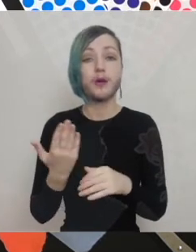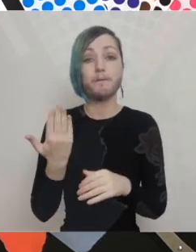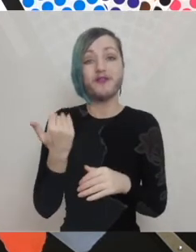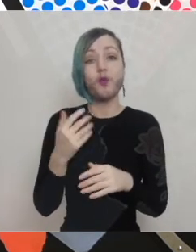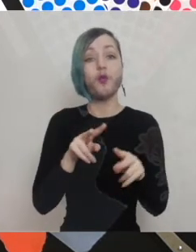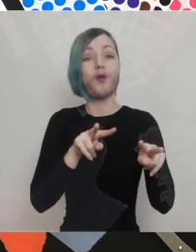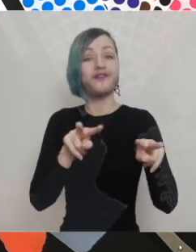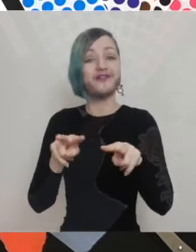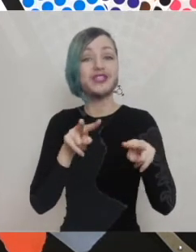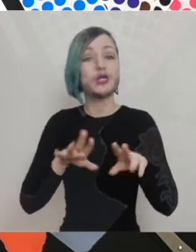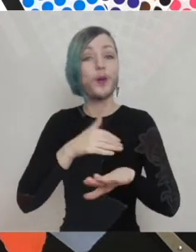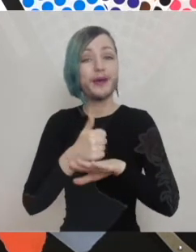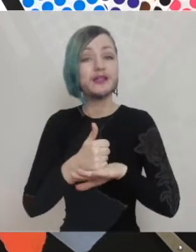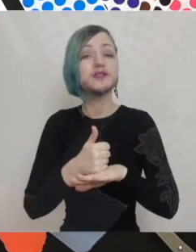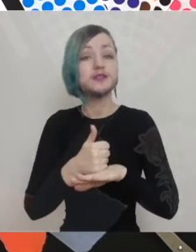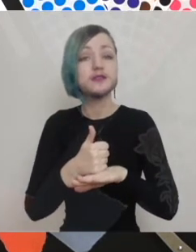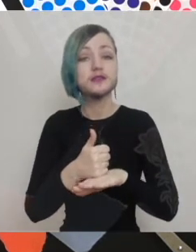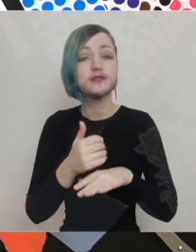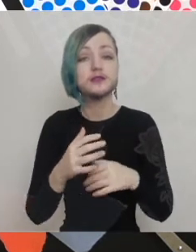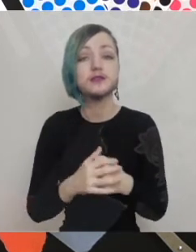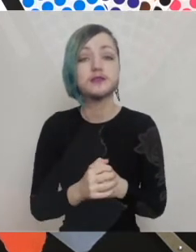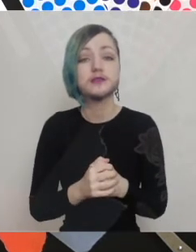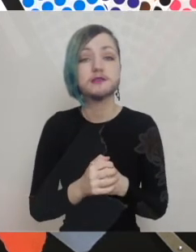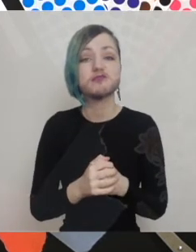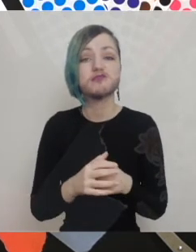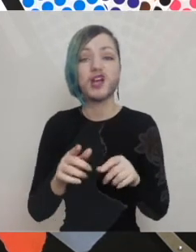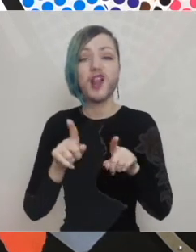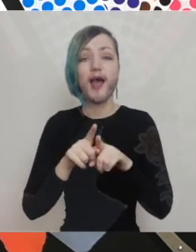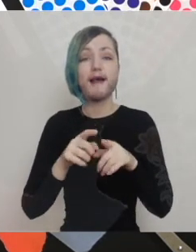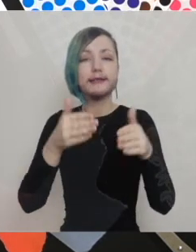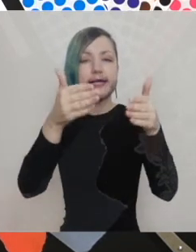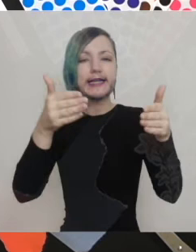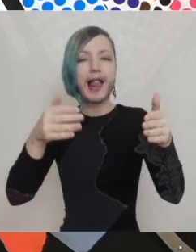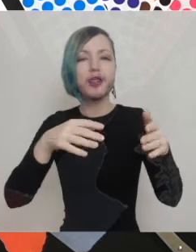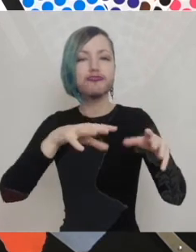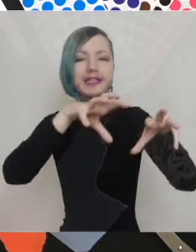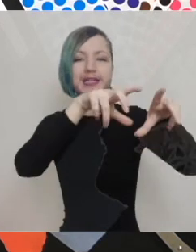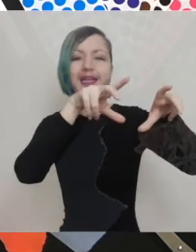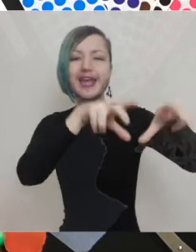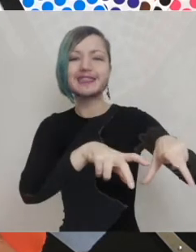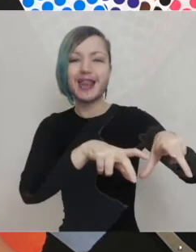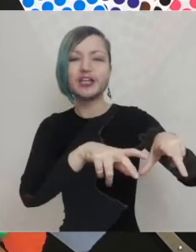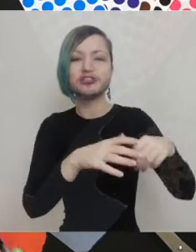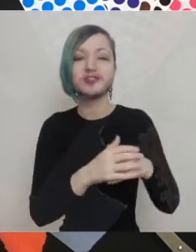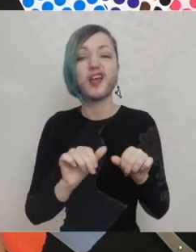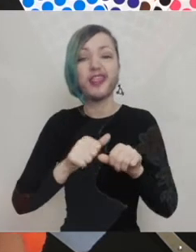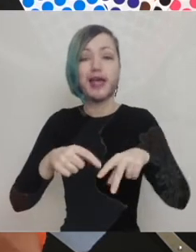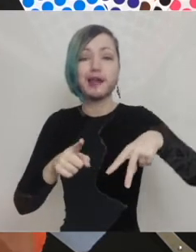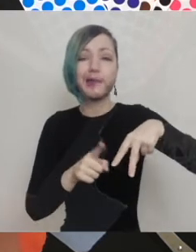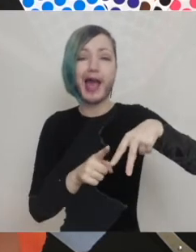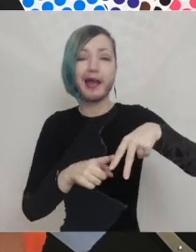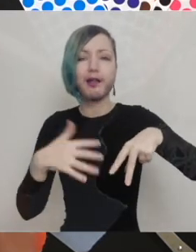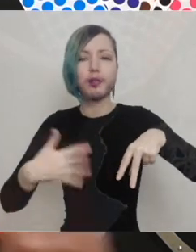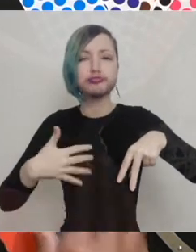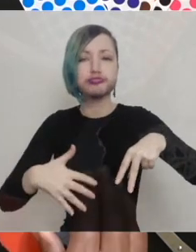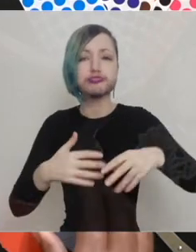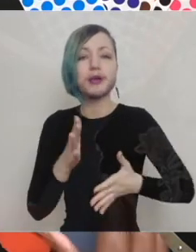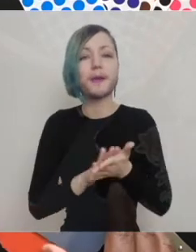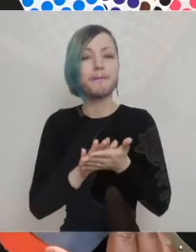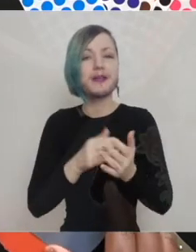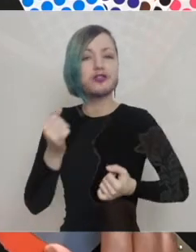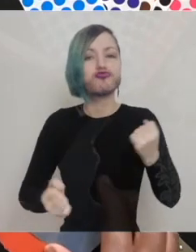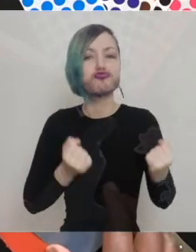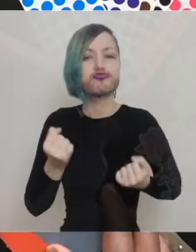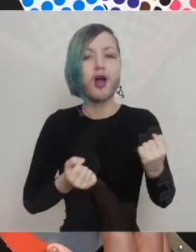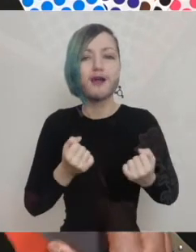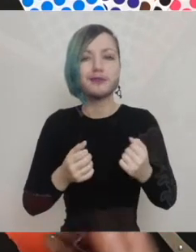video and kind of installation work. But after an ankle injury, I could no longer run, so I